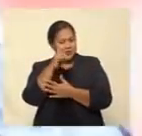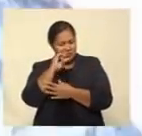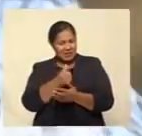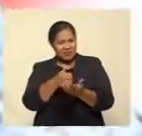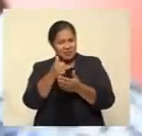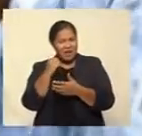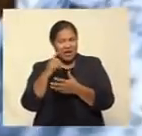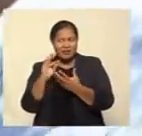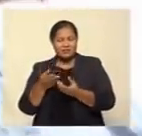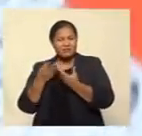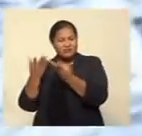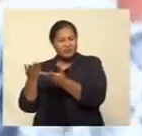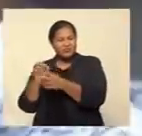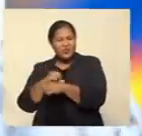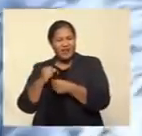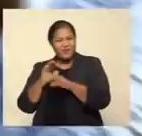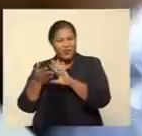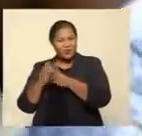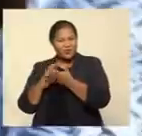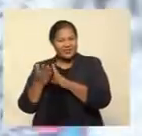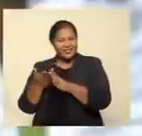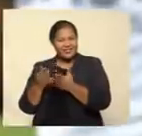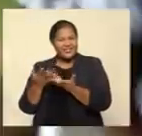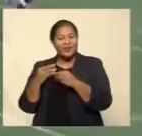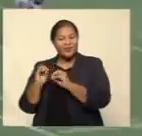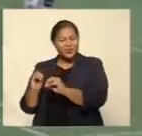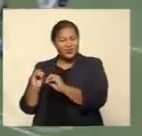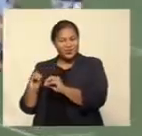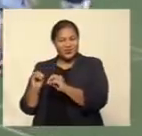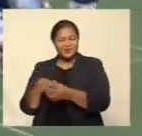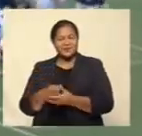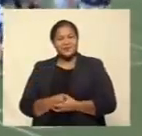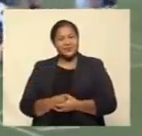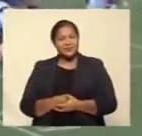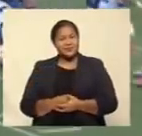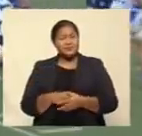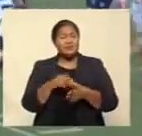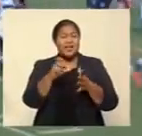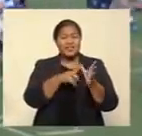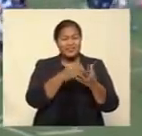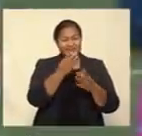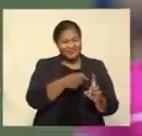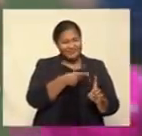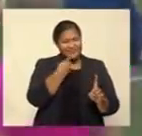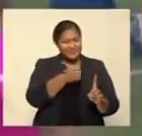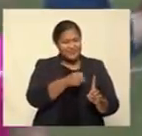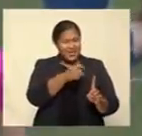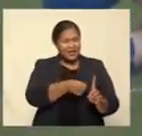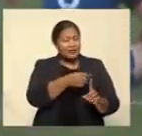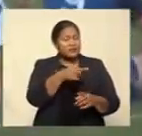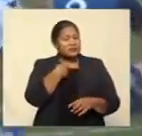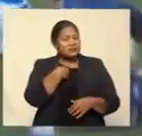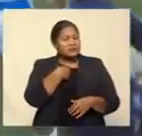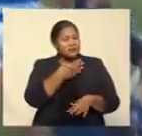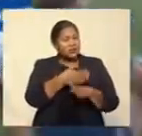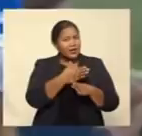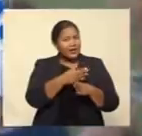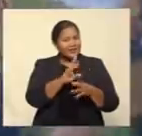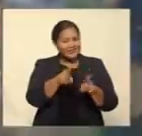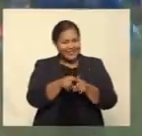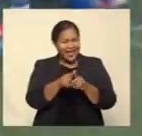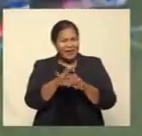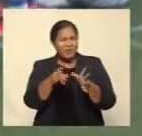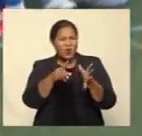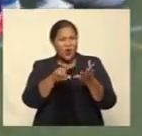back to our communities or our clubs back at home. Thakaumbalavu plays in the US with the likes of Osea Kolinisau and